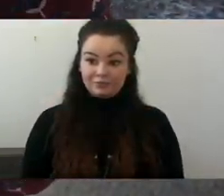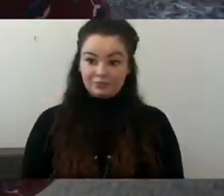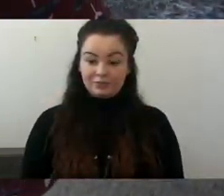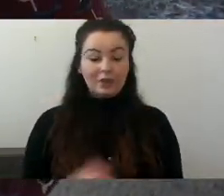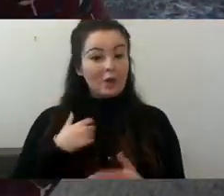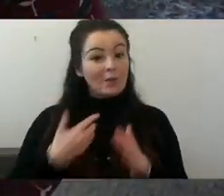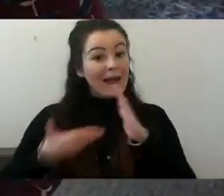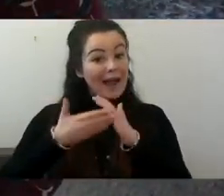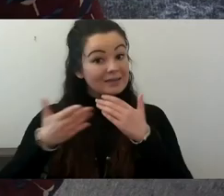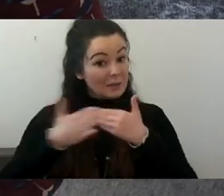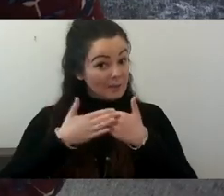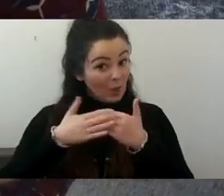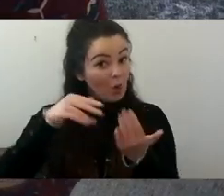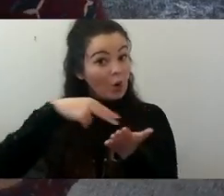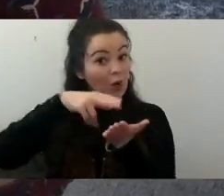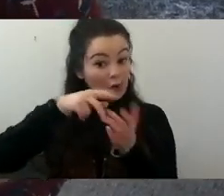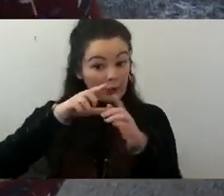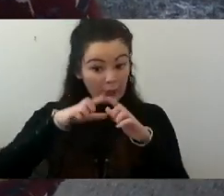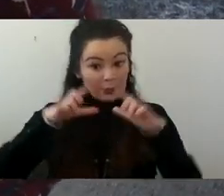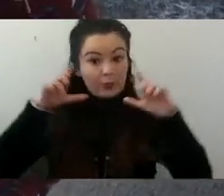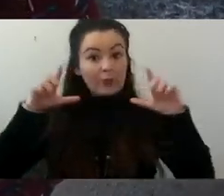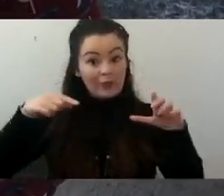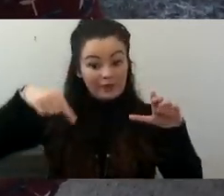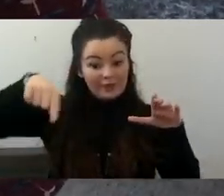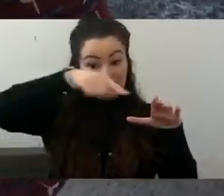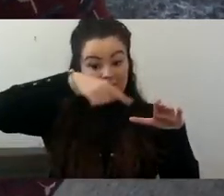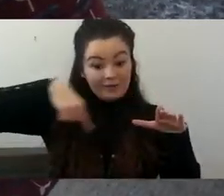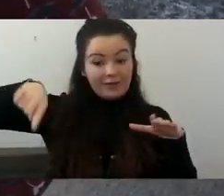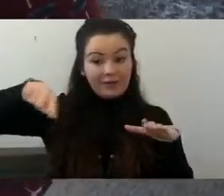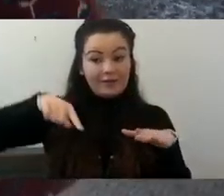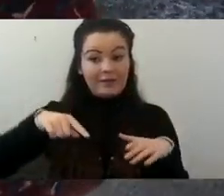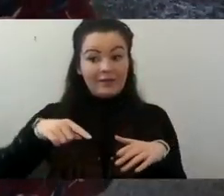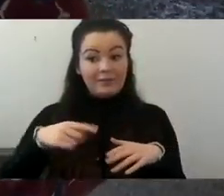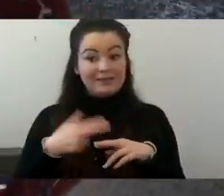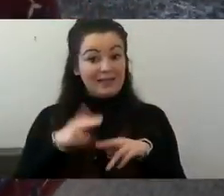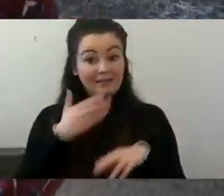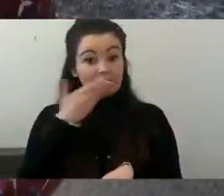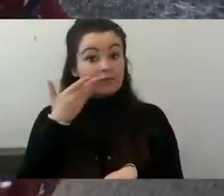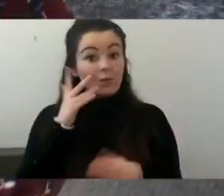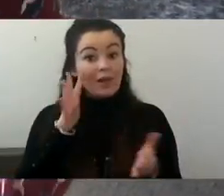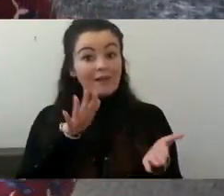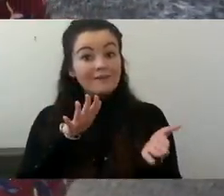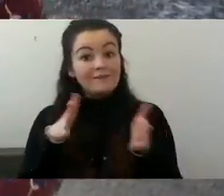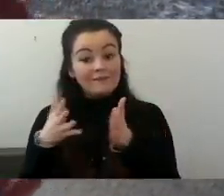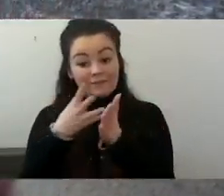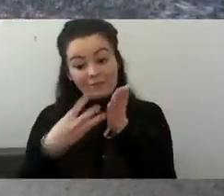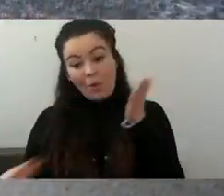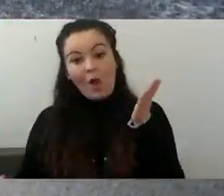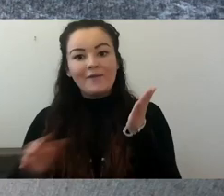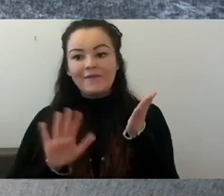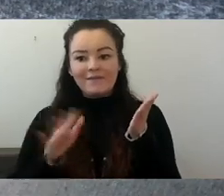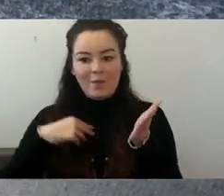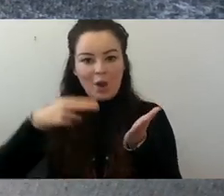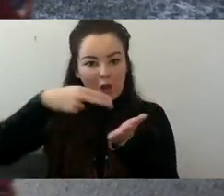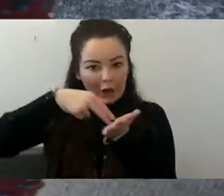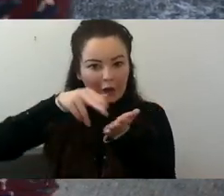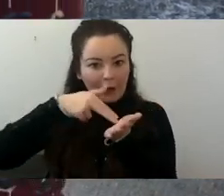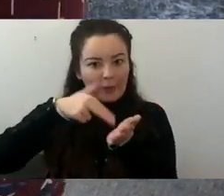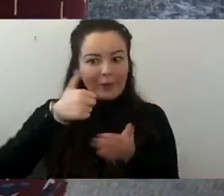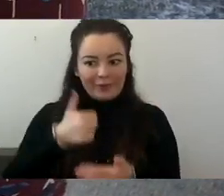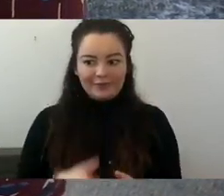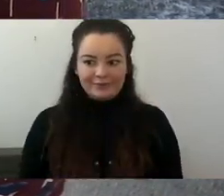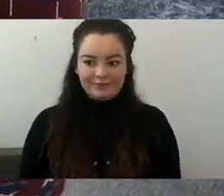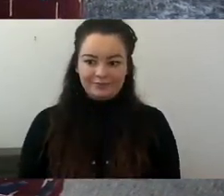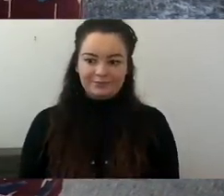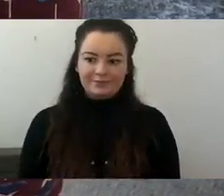to the area that I've glued on. So I'm going to put some more glue on, otherwise everything will fall off. So I'm going to get some more glue,